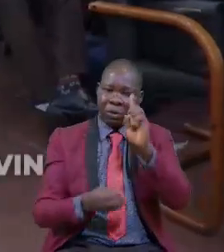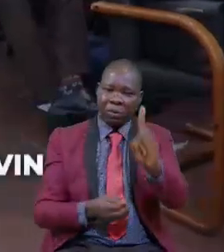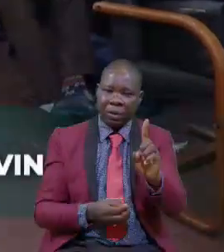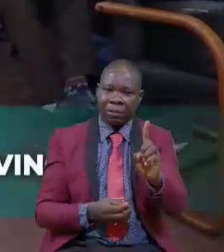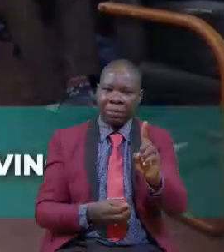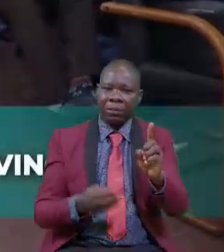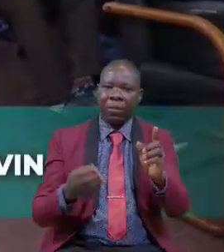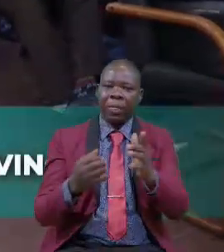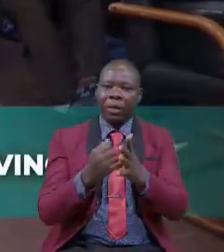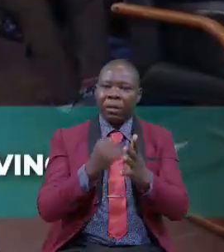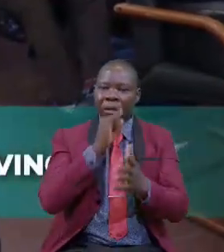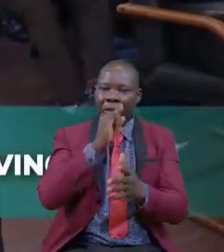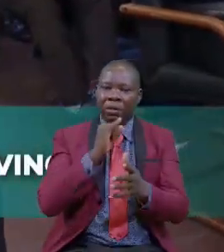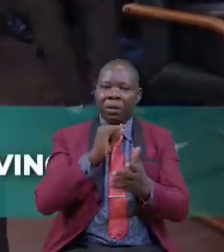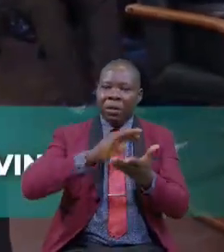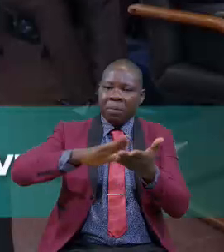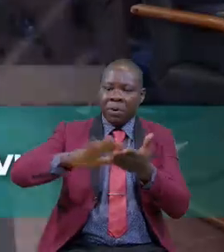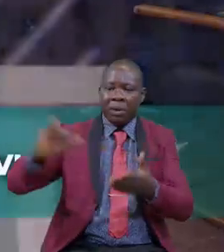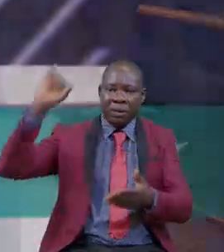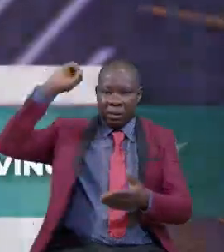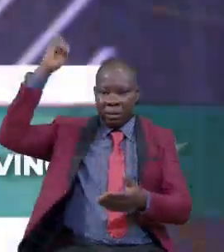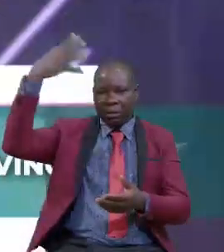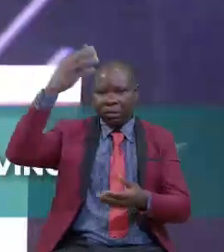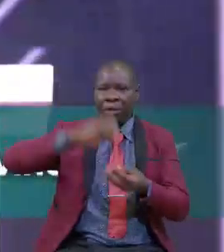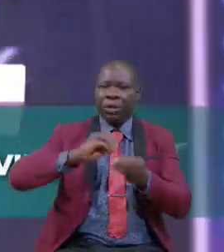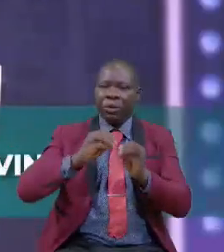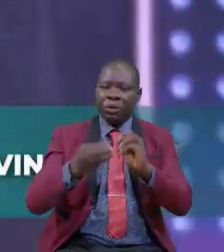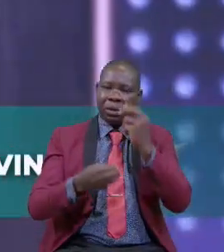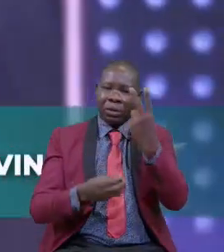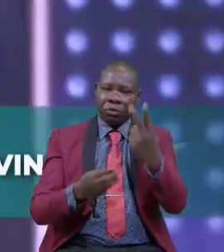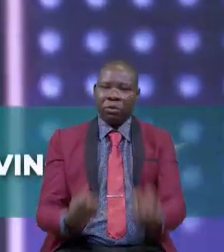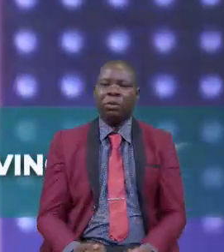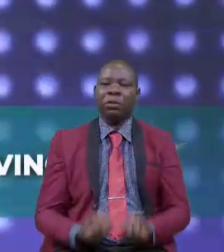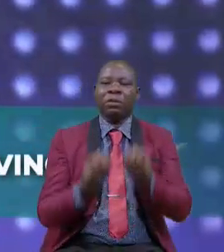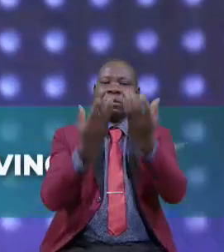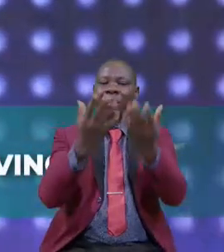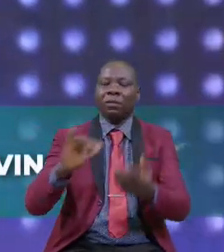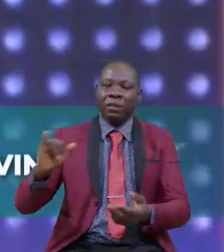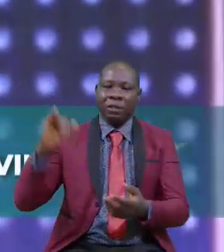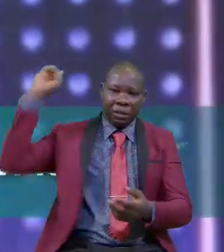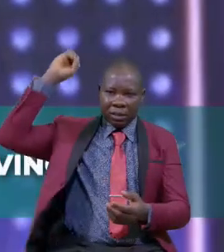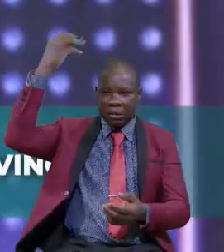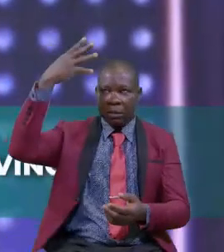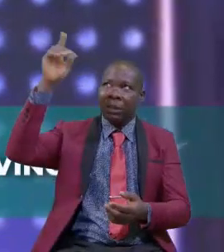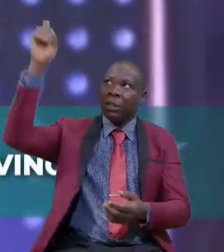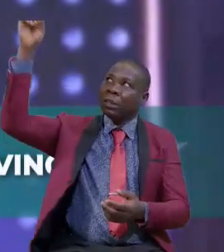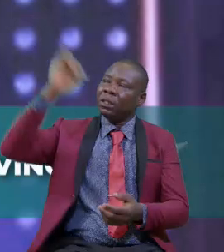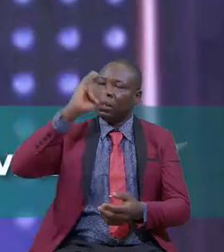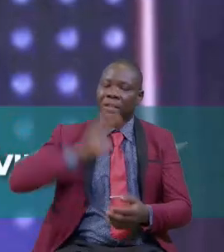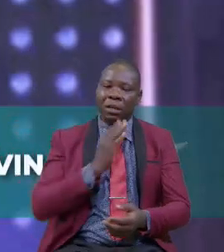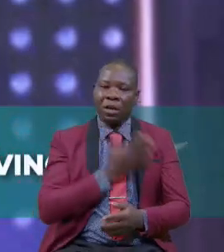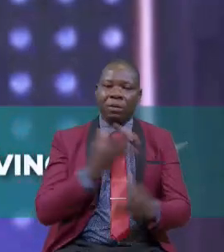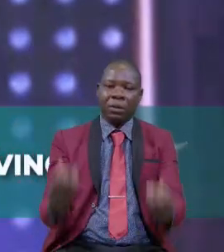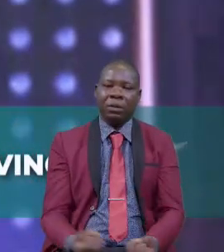is propitiating grace. That is, he is a propitiation and he cleanses our sin.